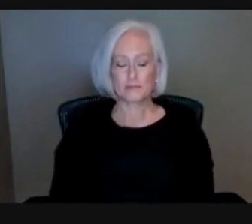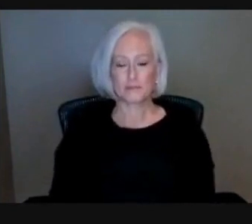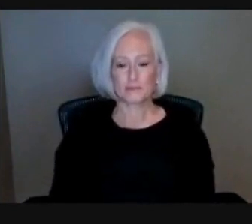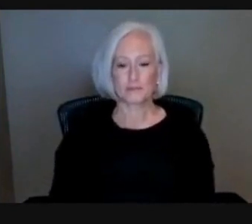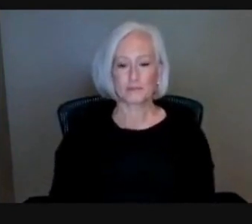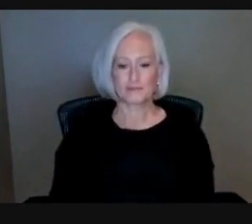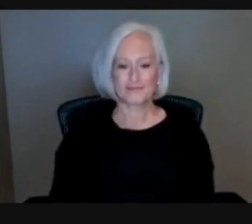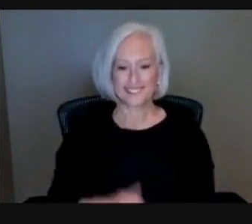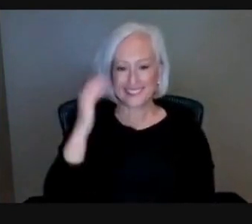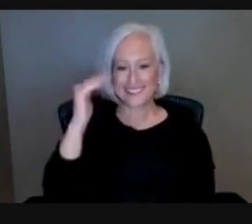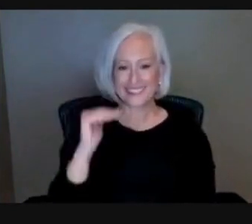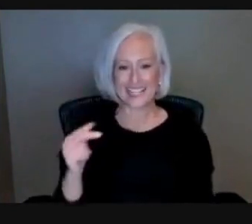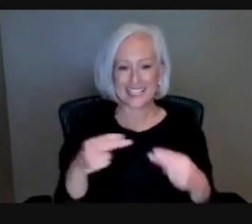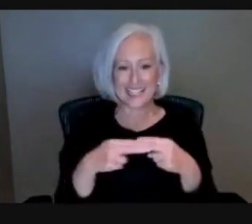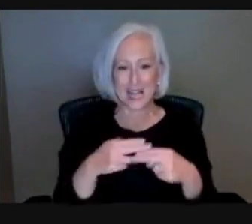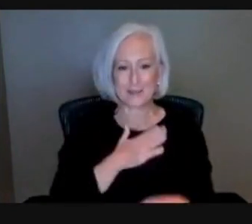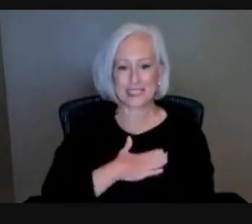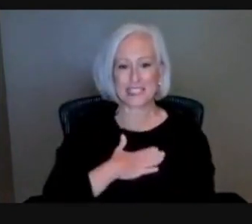Next slide.